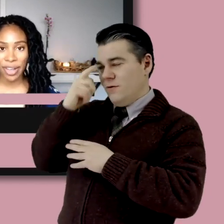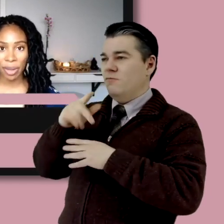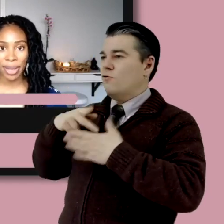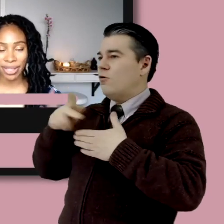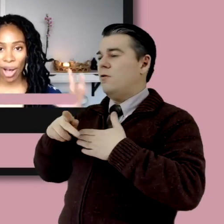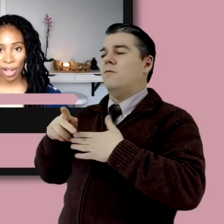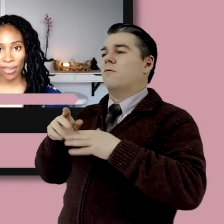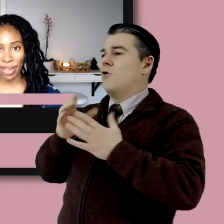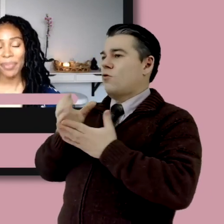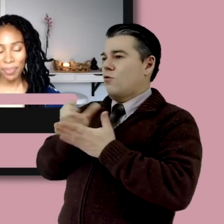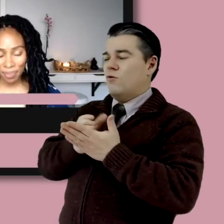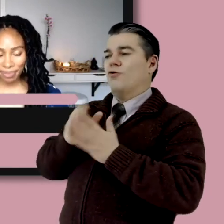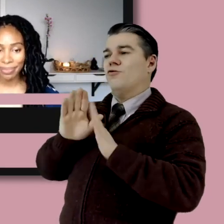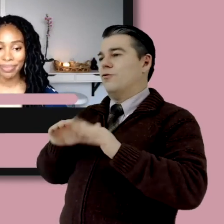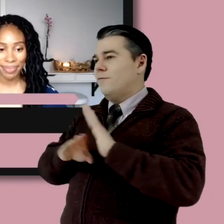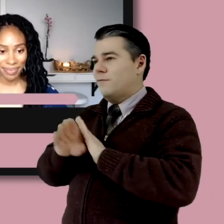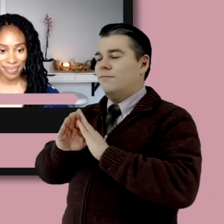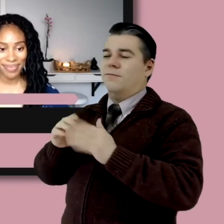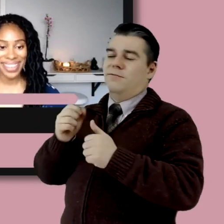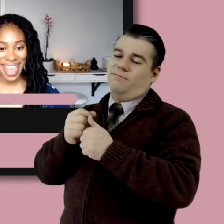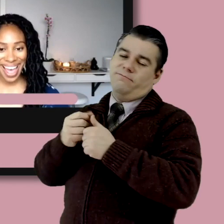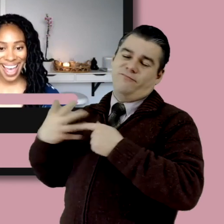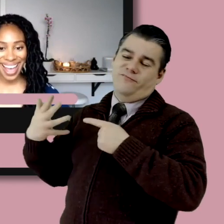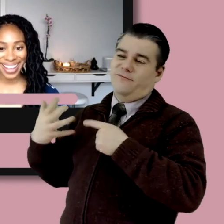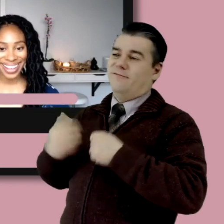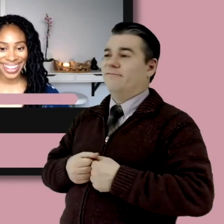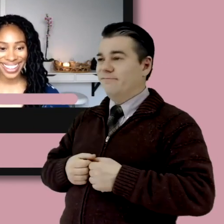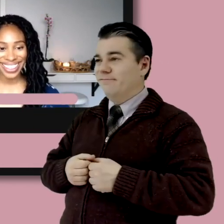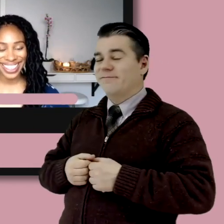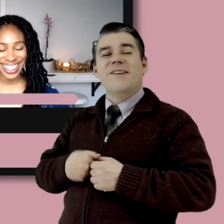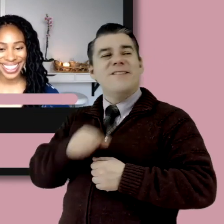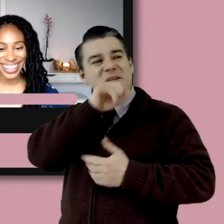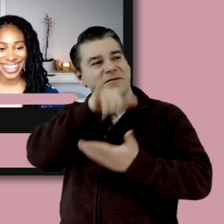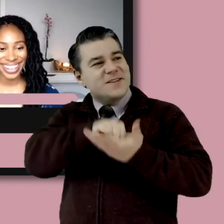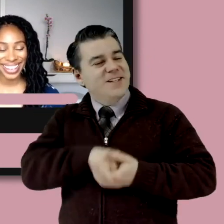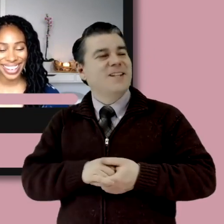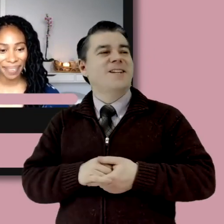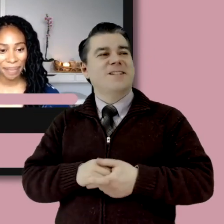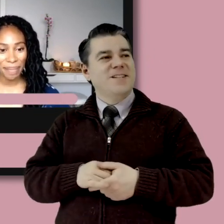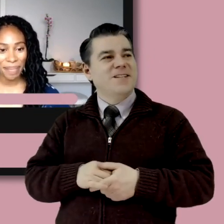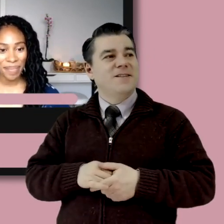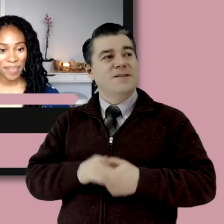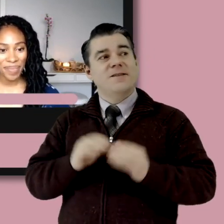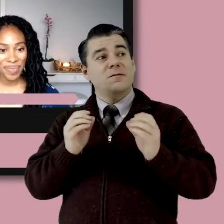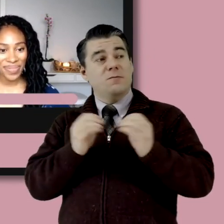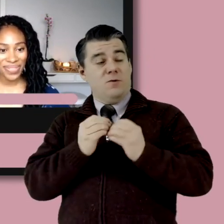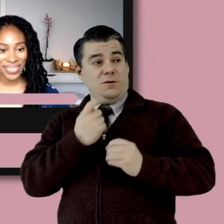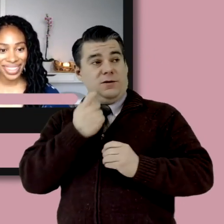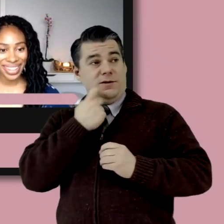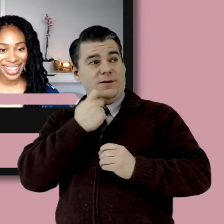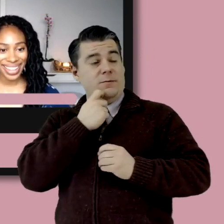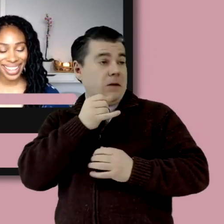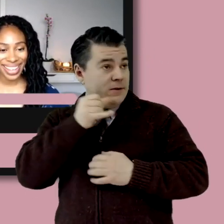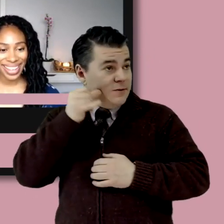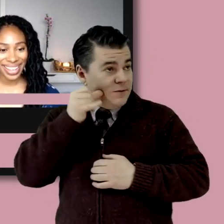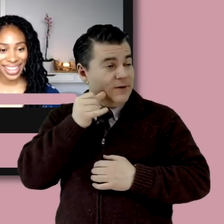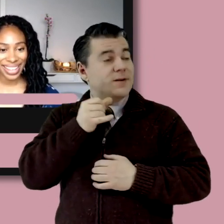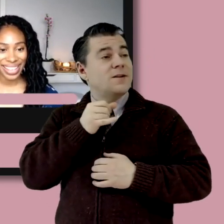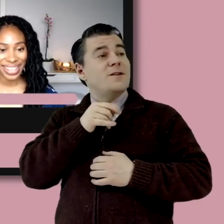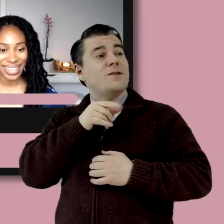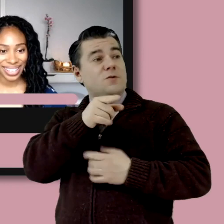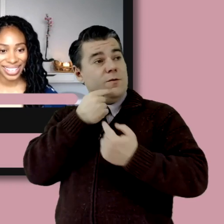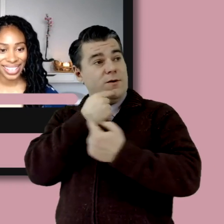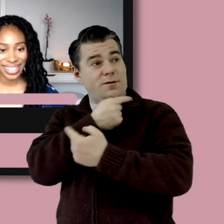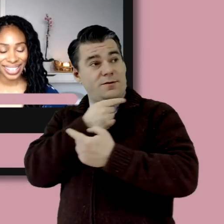child development, all of it. Mm-hmm. Mm-hmm. Yeah. I love that. And more recently, so yesterday, you